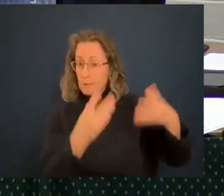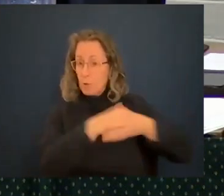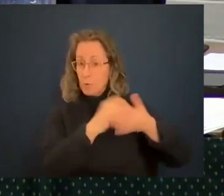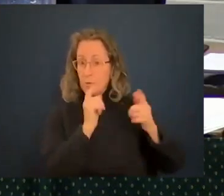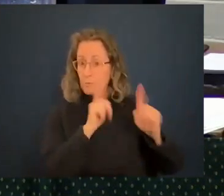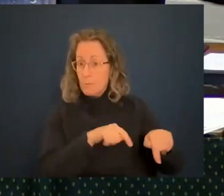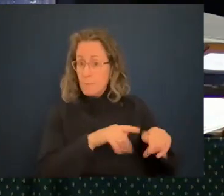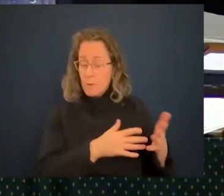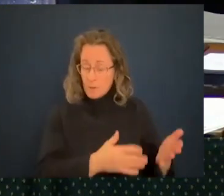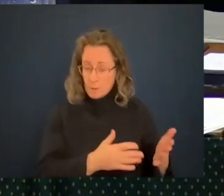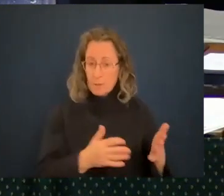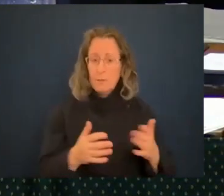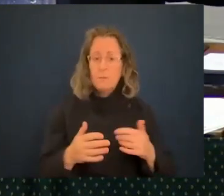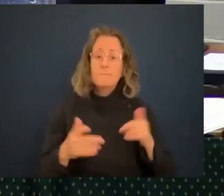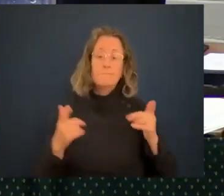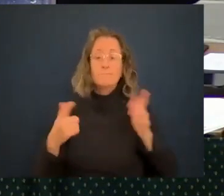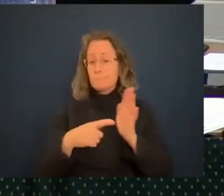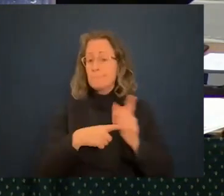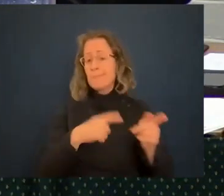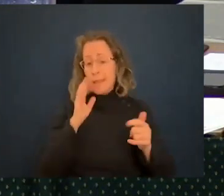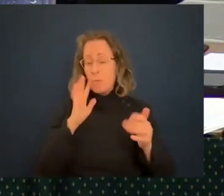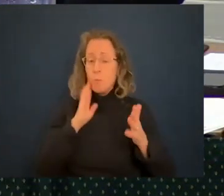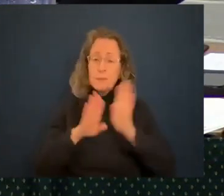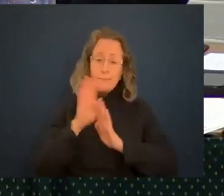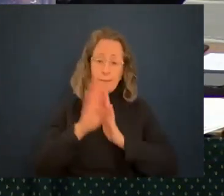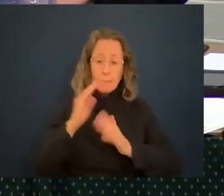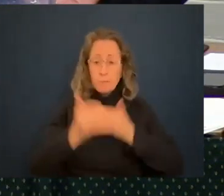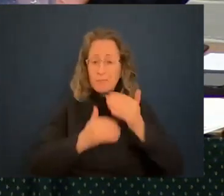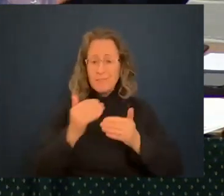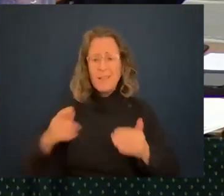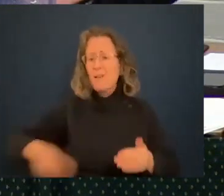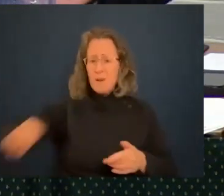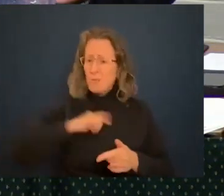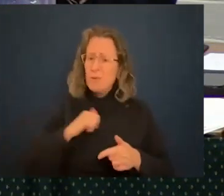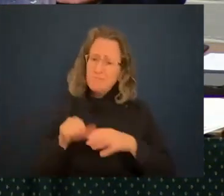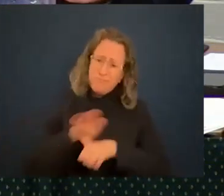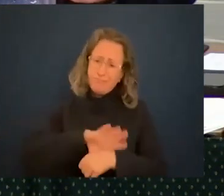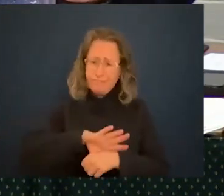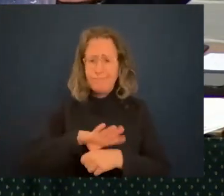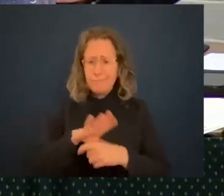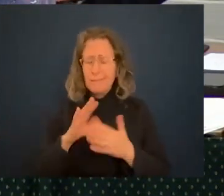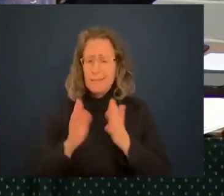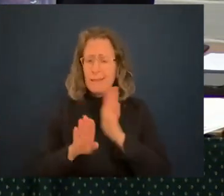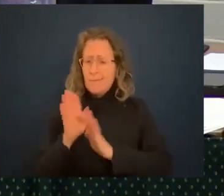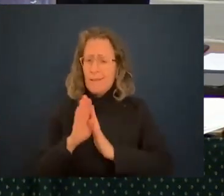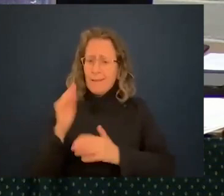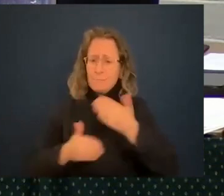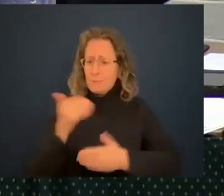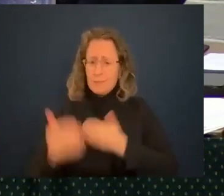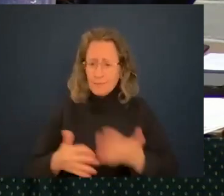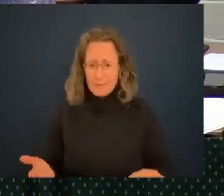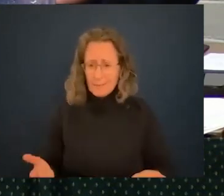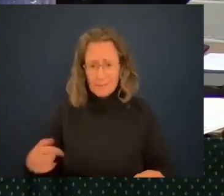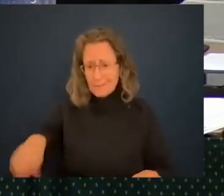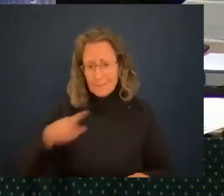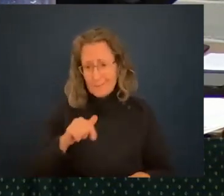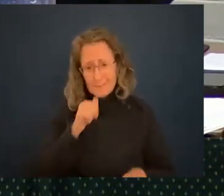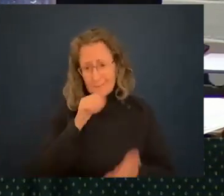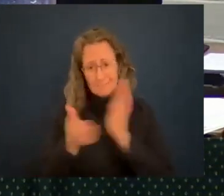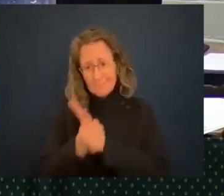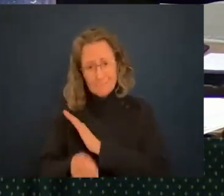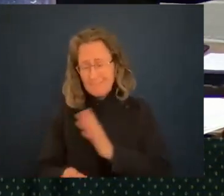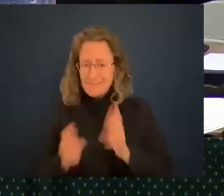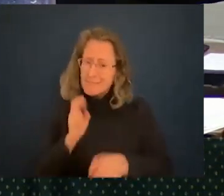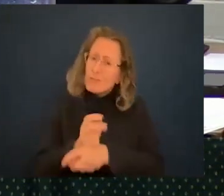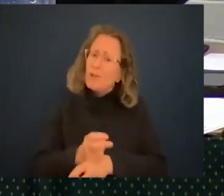would create a process we're pretty bad at creating processes I gotta be honest you know um it's hard